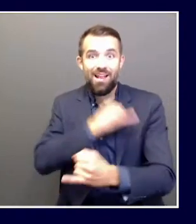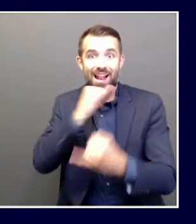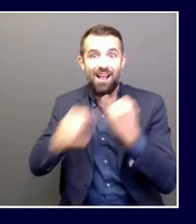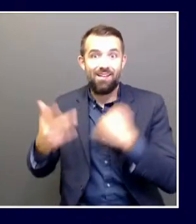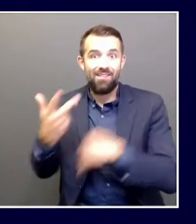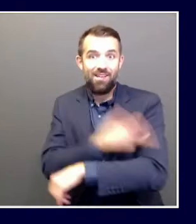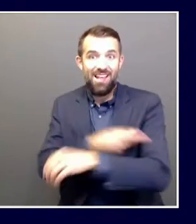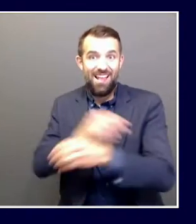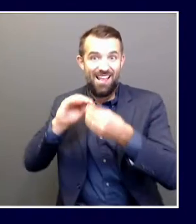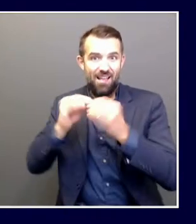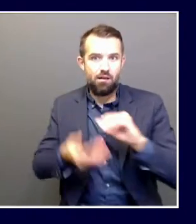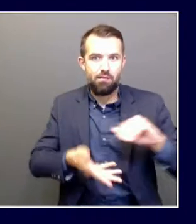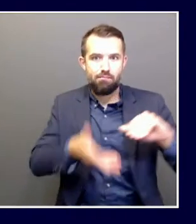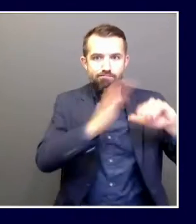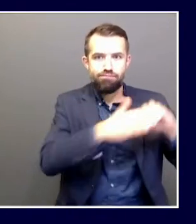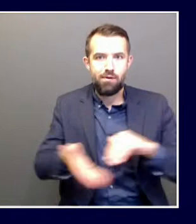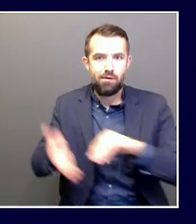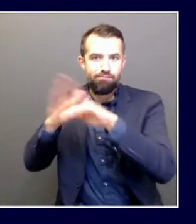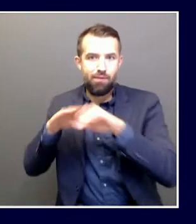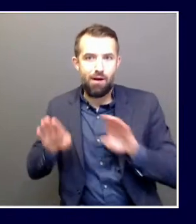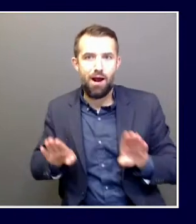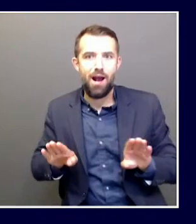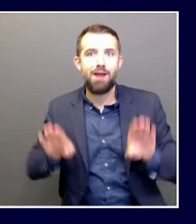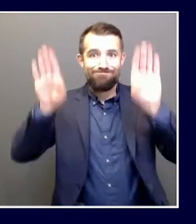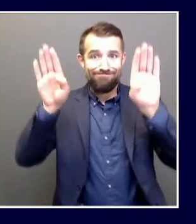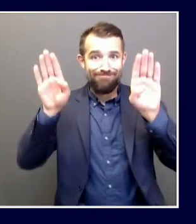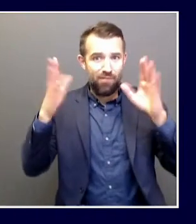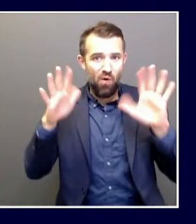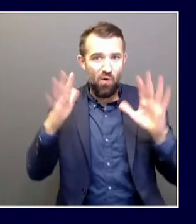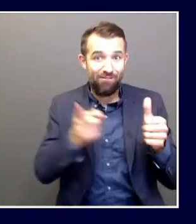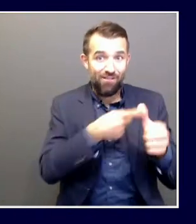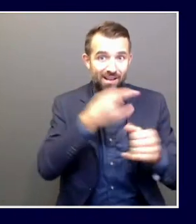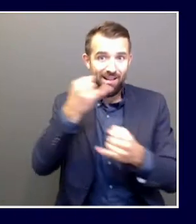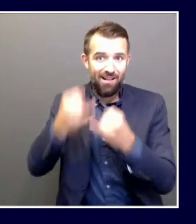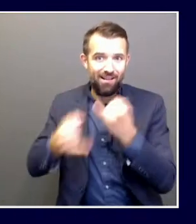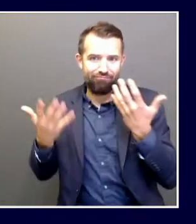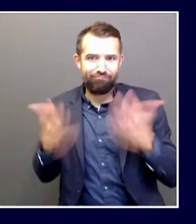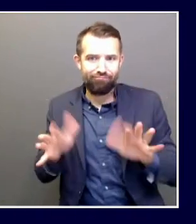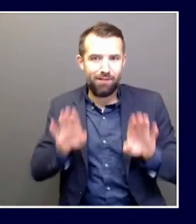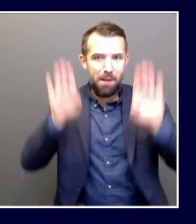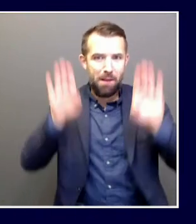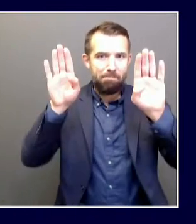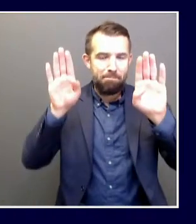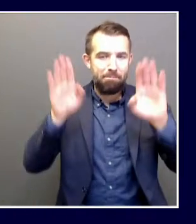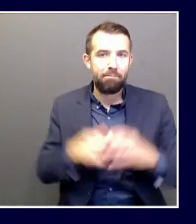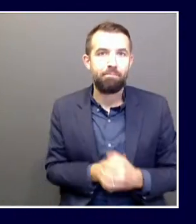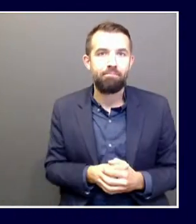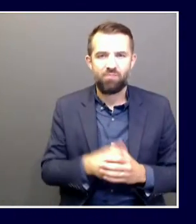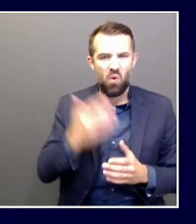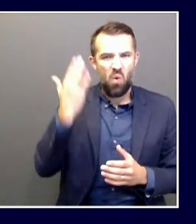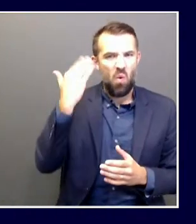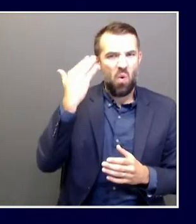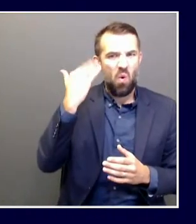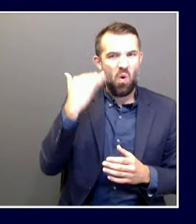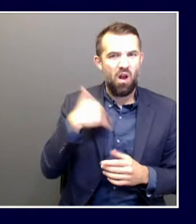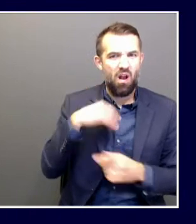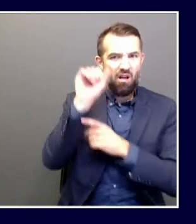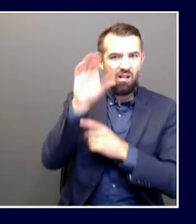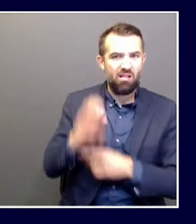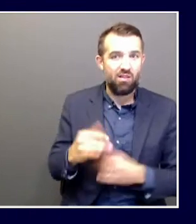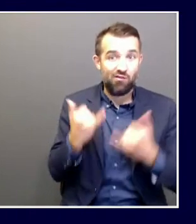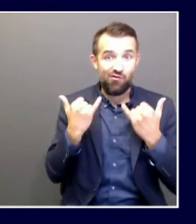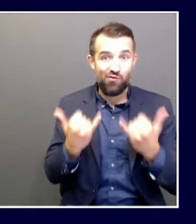again, it's good to see. The reason I went through that is that my counterparts and I in other states were talking about